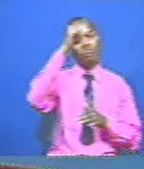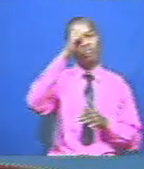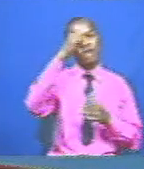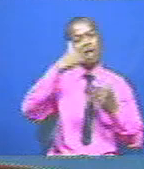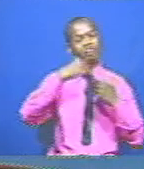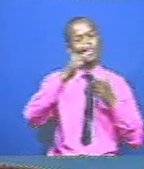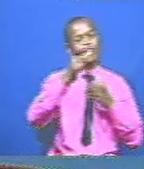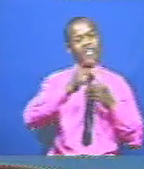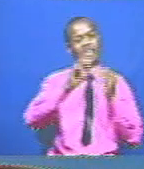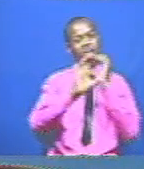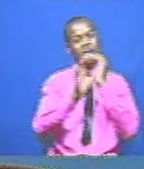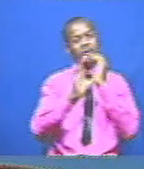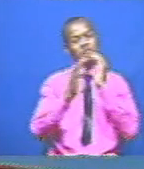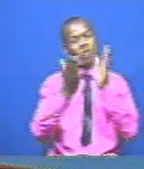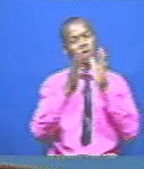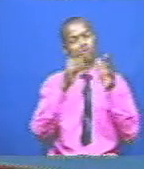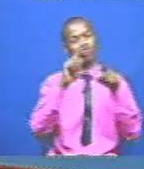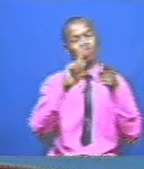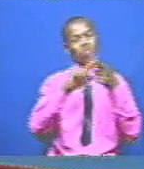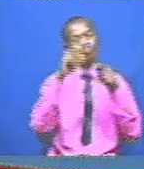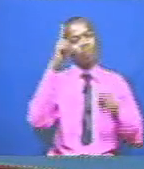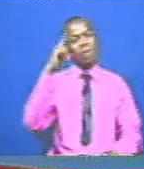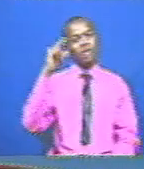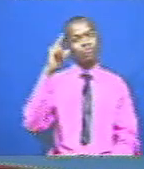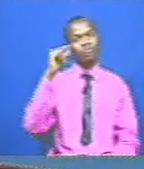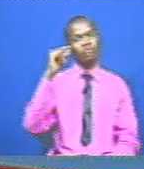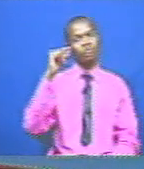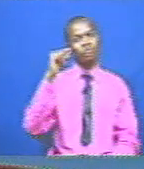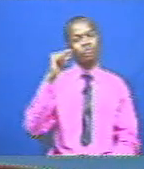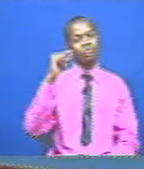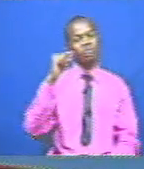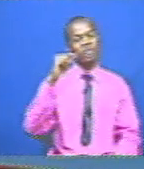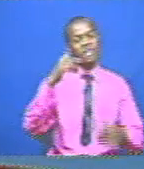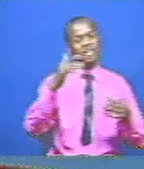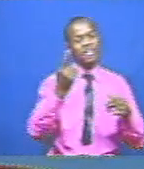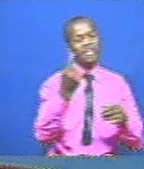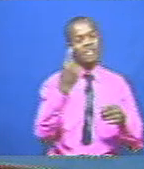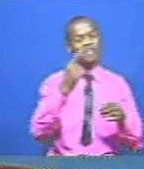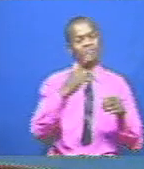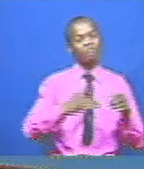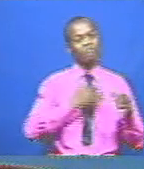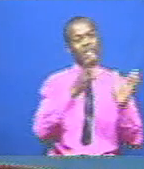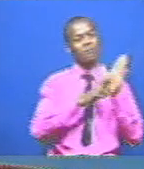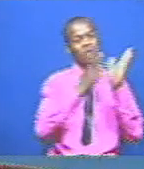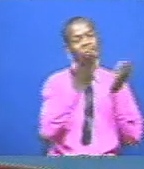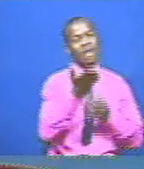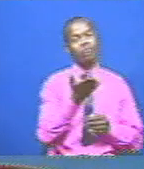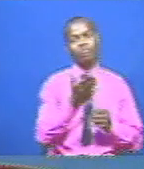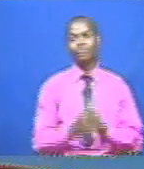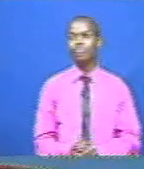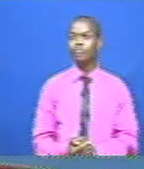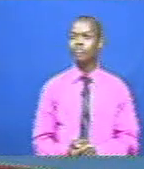county compared to Tana River and perhaps Mombasa. Does everyone feel represented in this regional bloc? Absolutely,